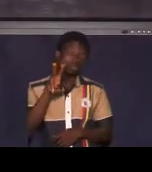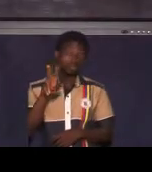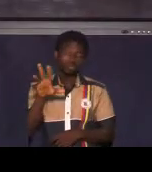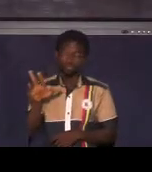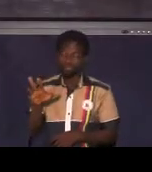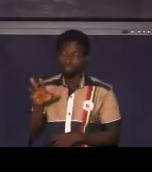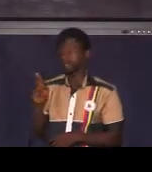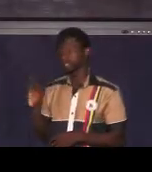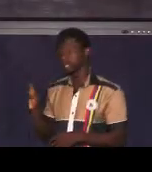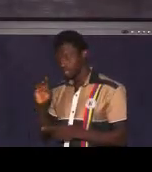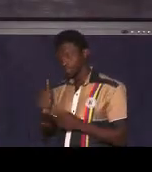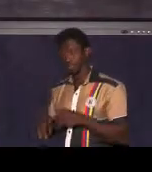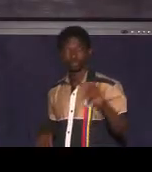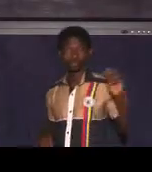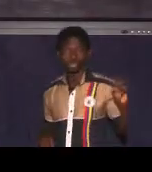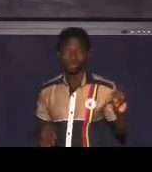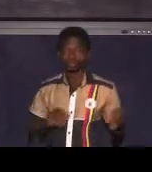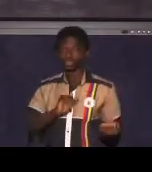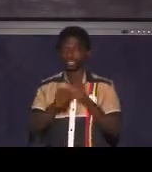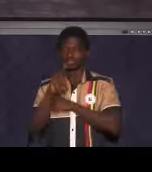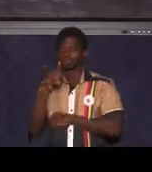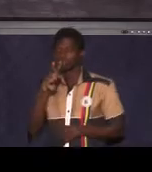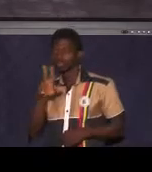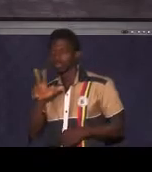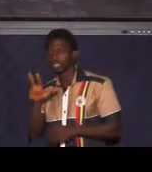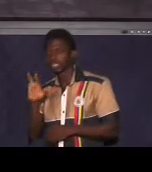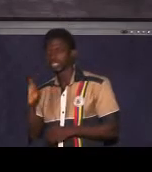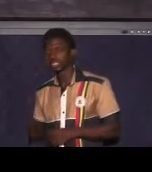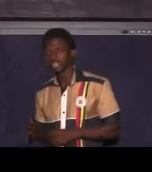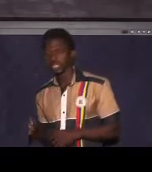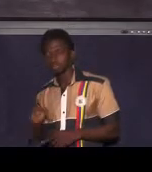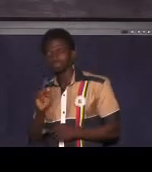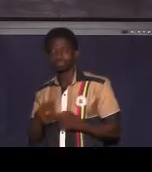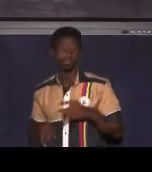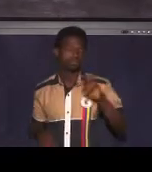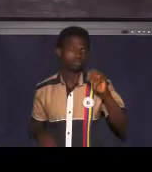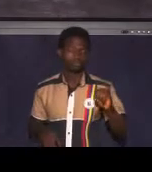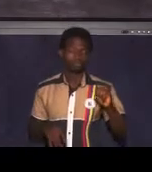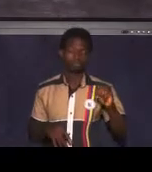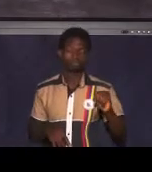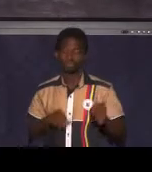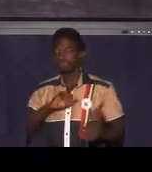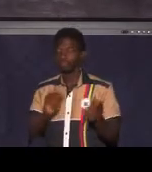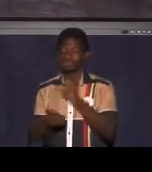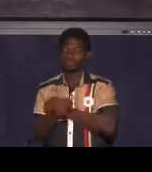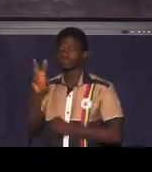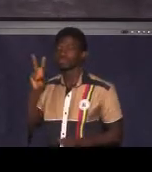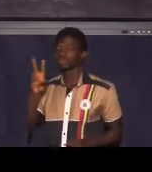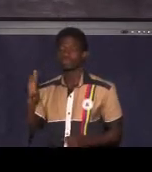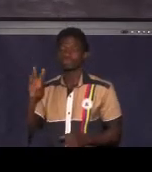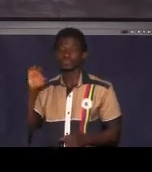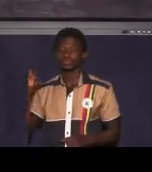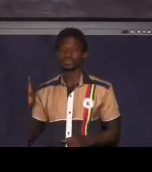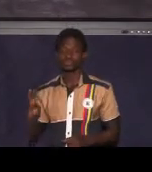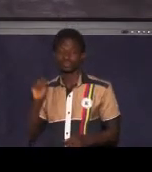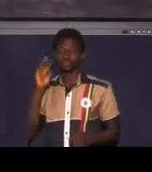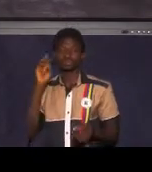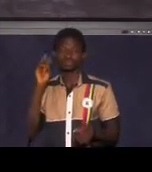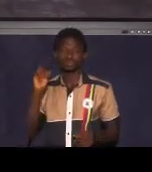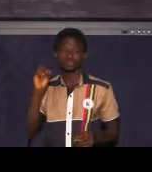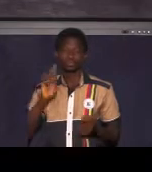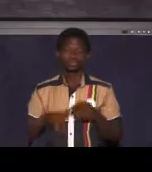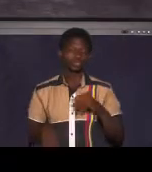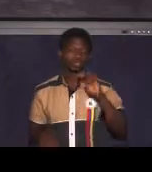6.25 kilometers to meters. Change 123 centimeters to meters. Change 62